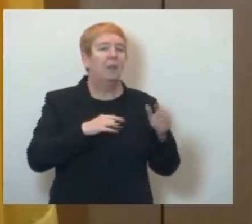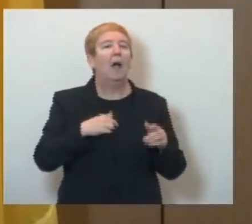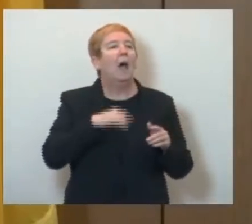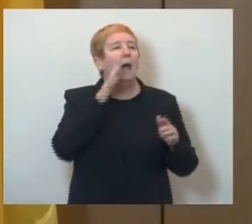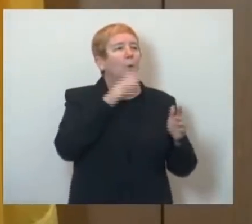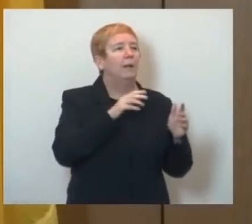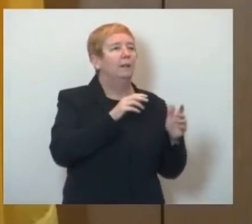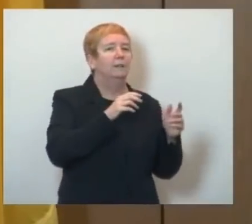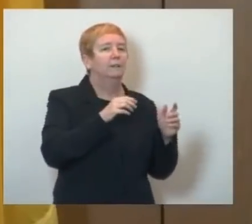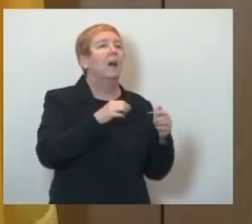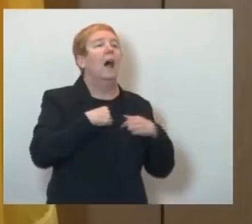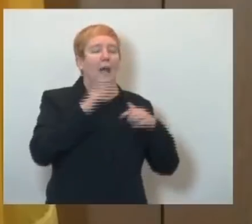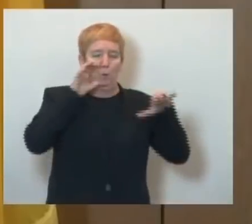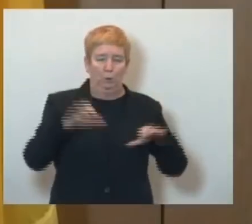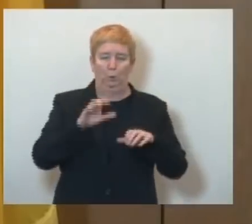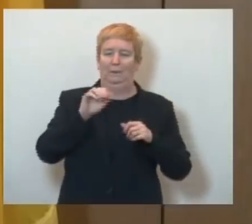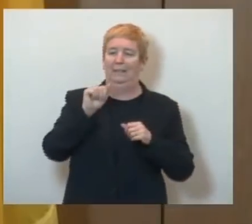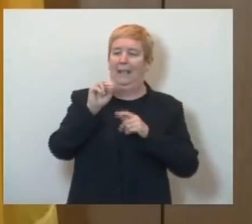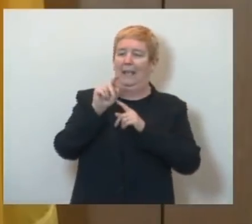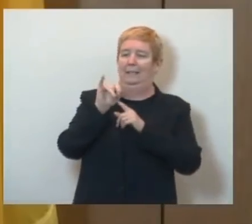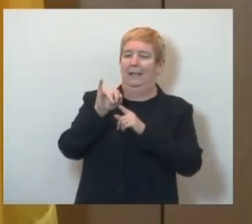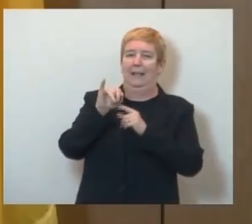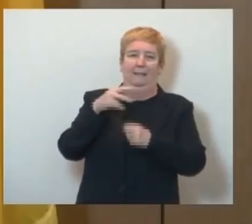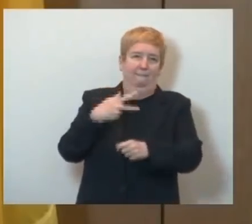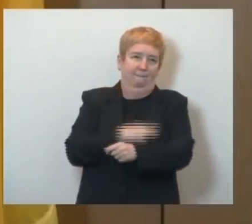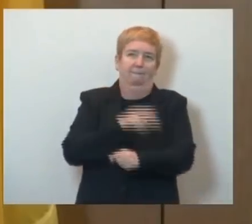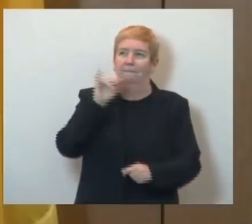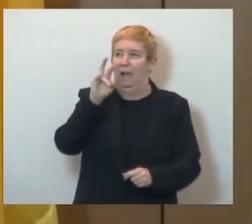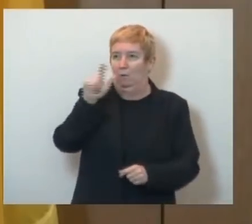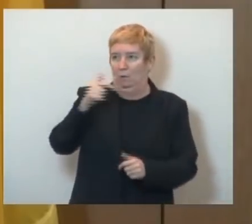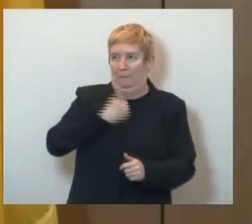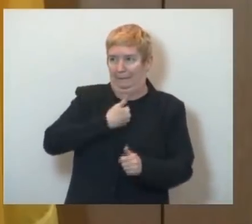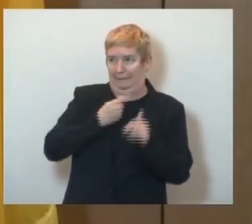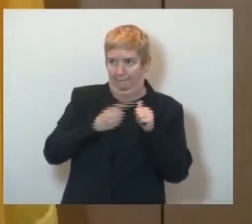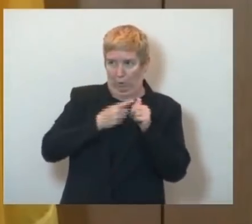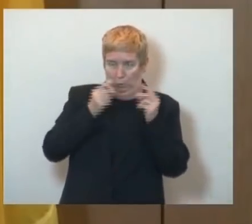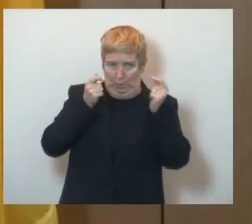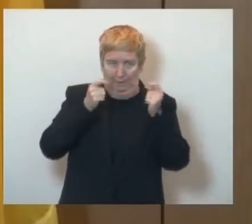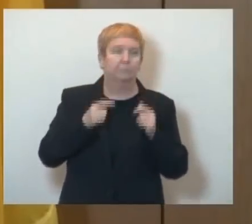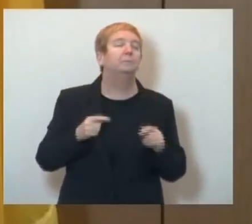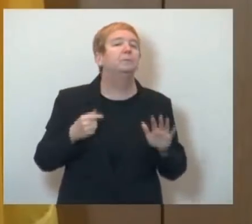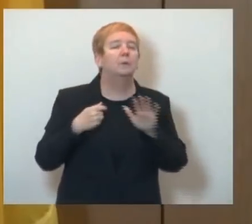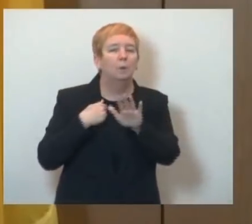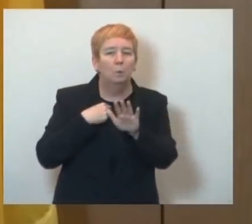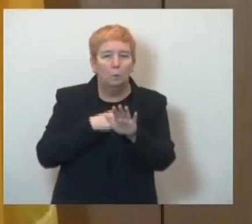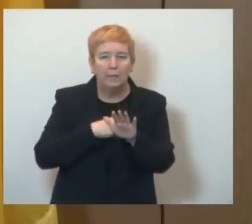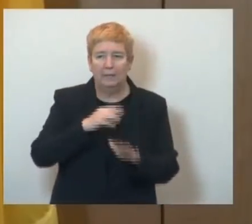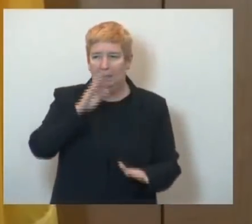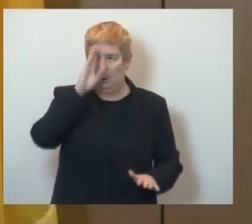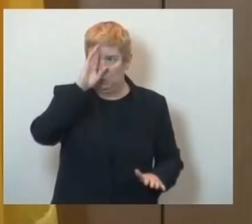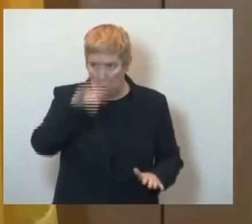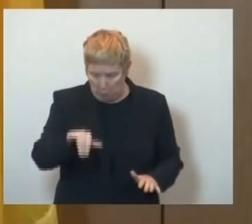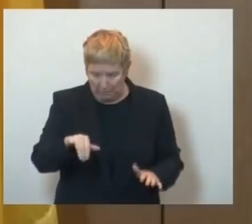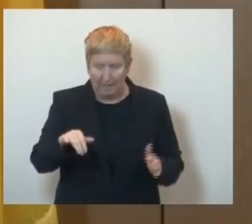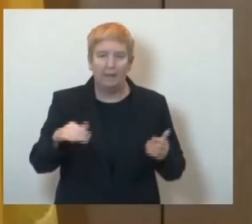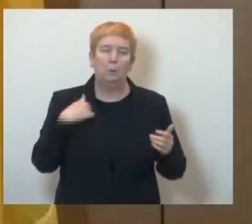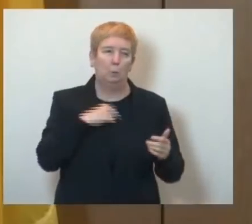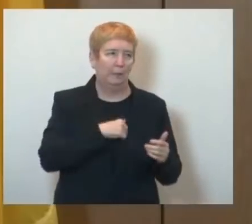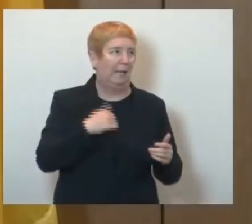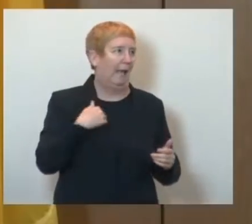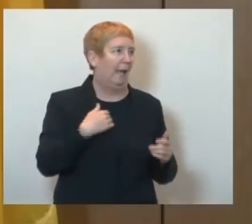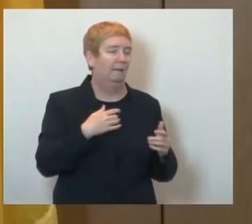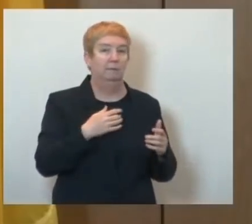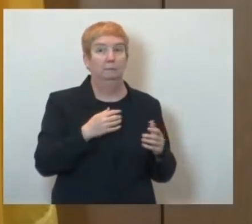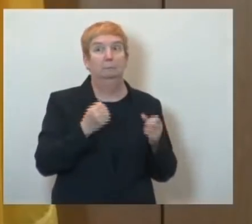I'm gonna do the antiviral just quickly. Look, we know that we have incredible expertise in